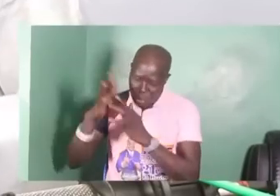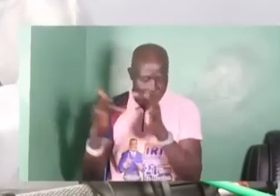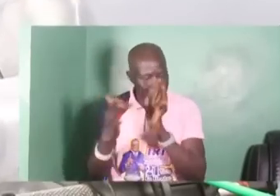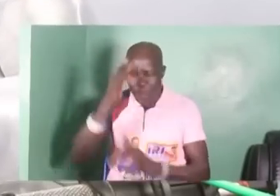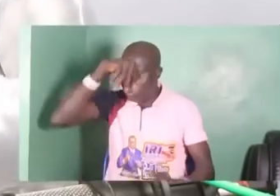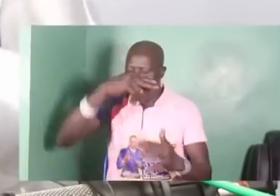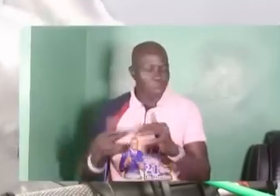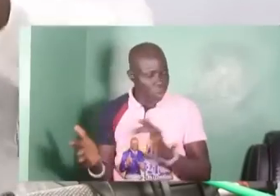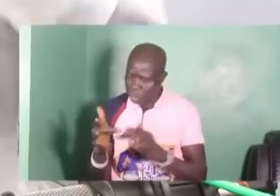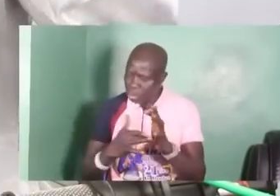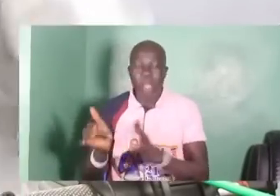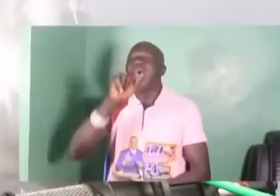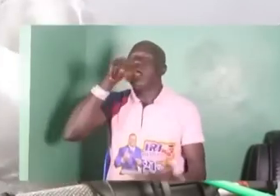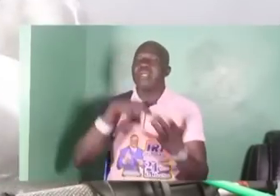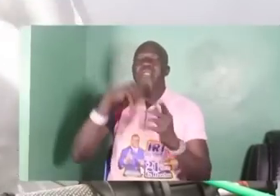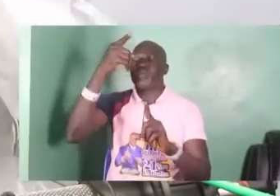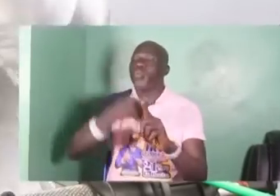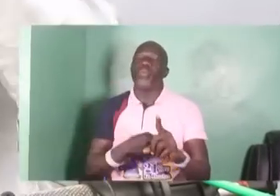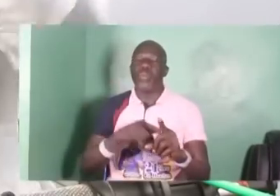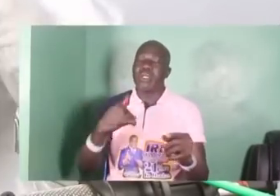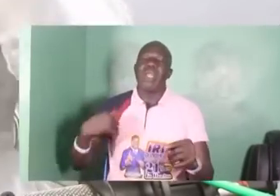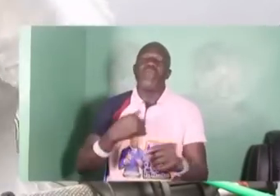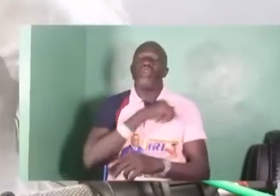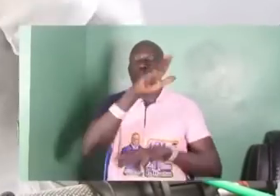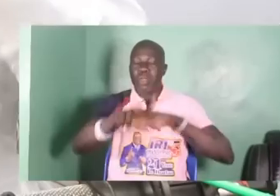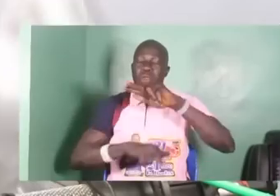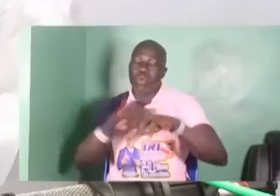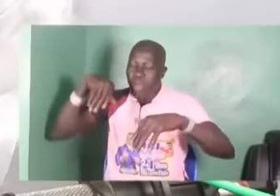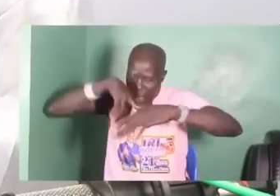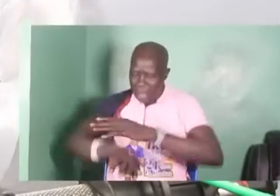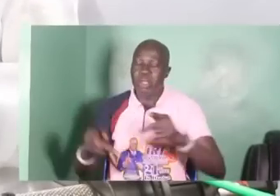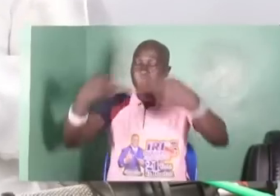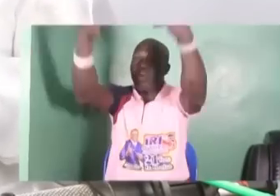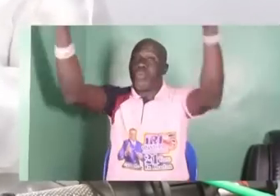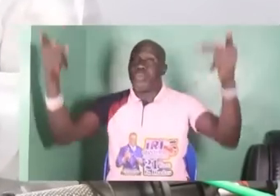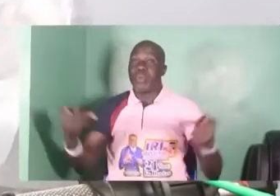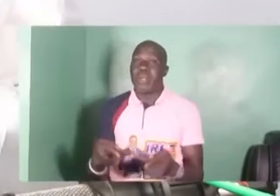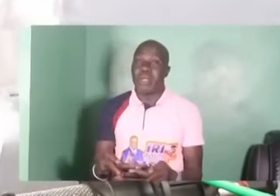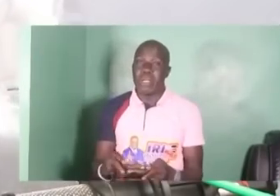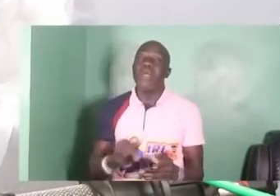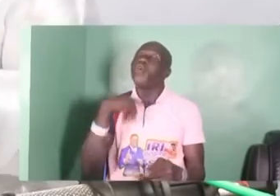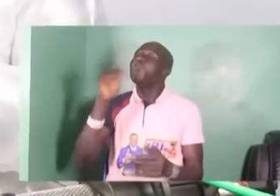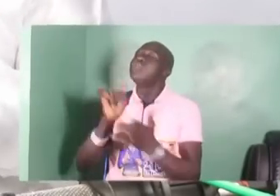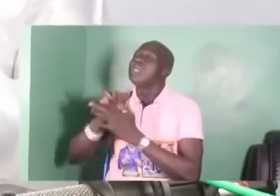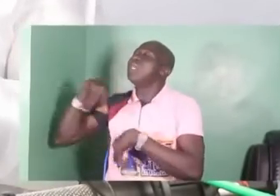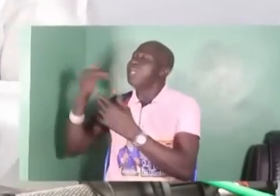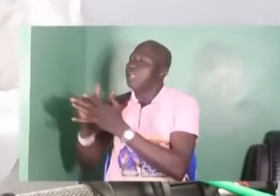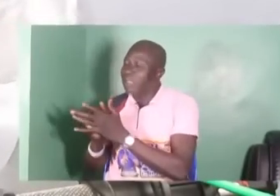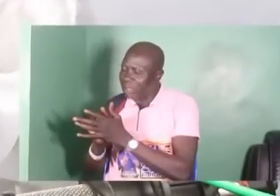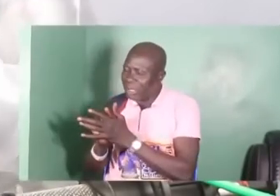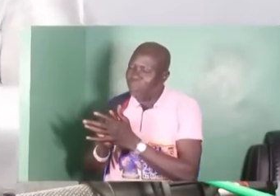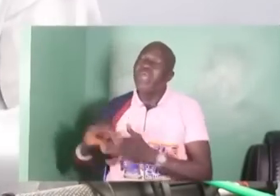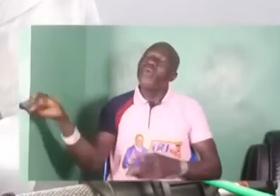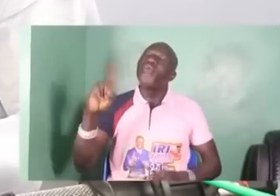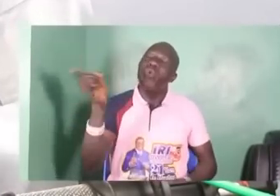describe it. Lapete. In Aquata. Aquata. Olodo. Olodo. Yemetu. Yemetu. Soka. Soka. Muslim. Muslim. Ululoyo.